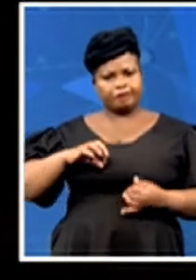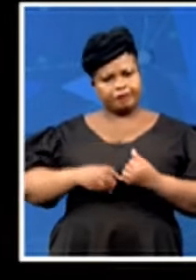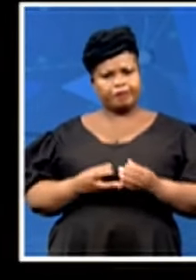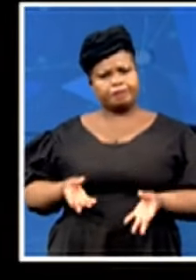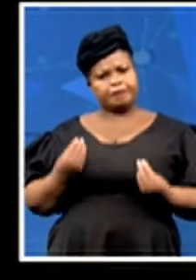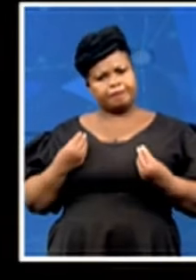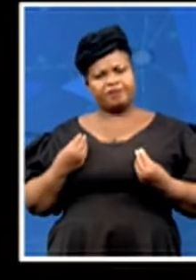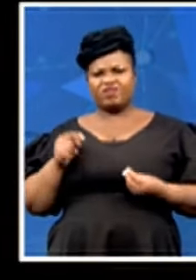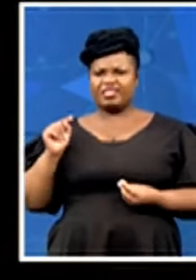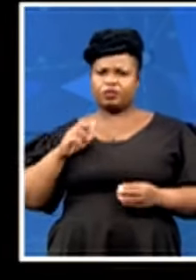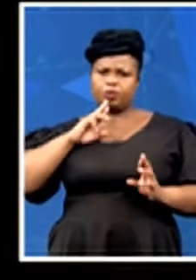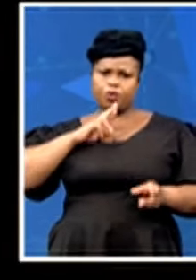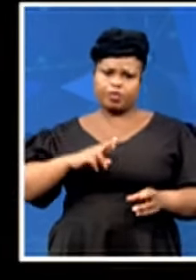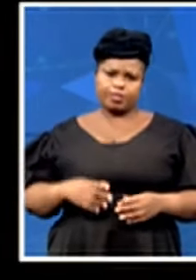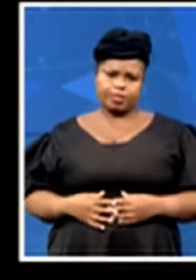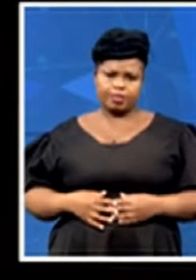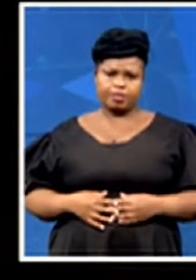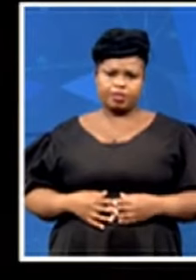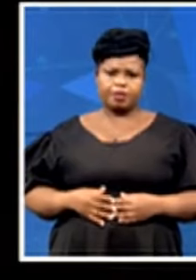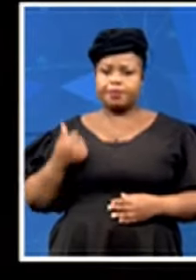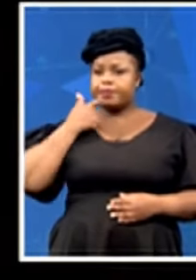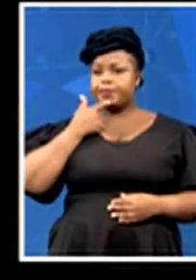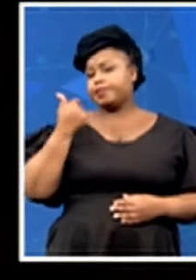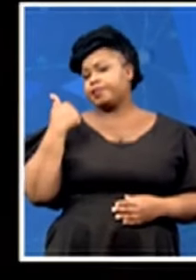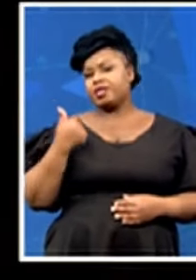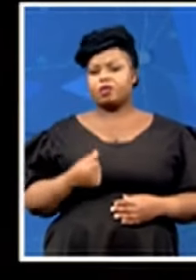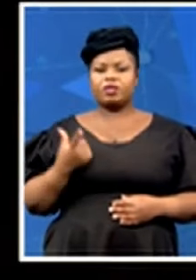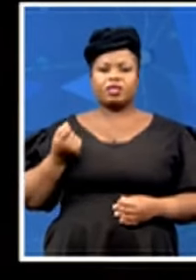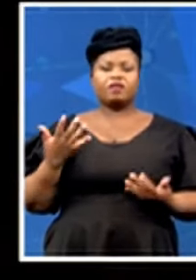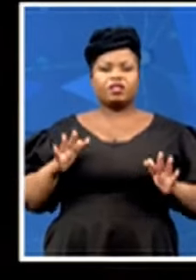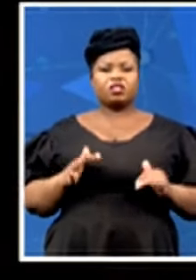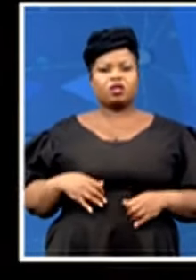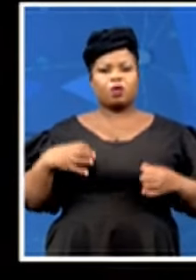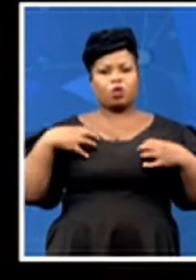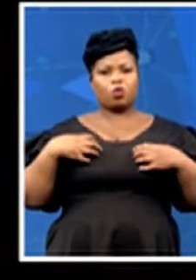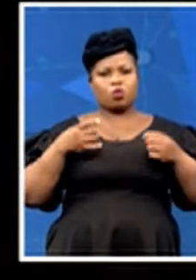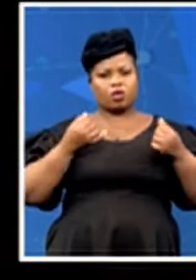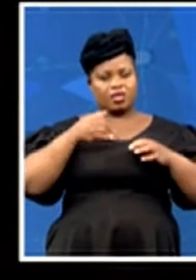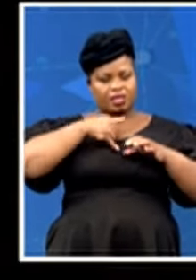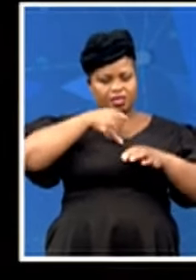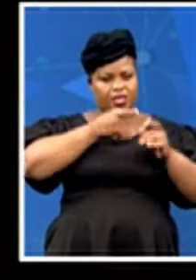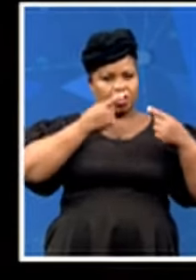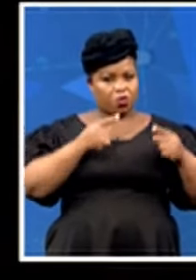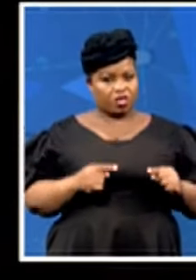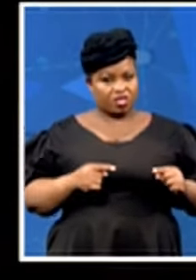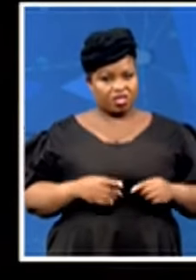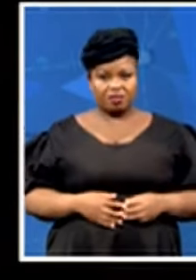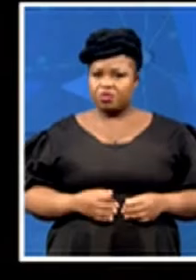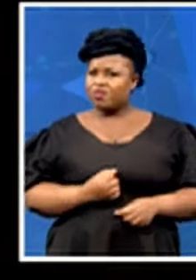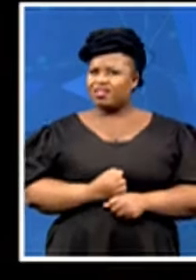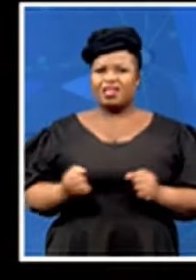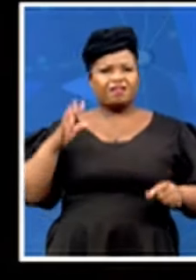We have recently conducted our own internal audit. Not even one incident whereby we have picked up a ghost